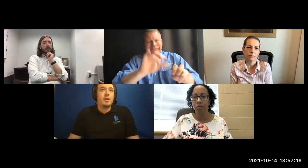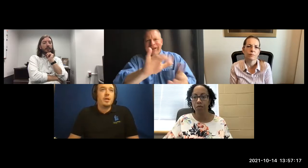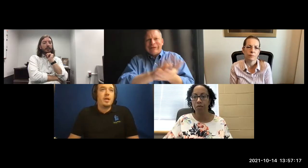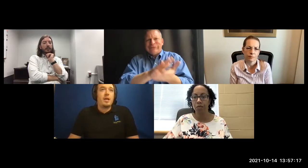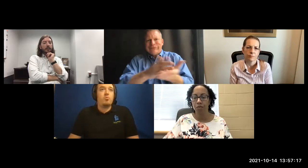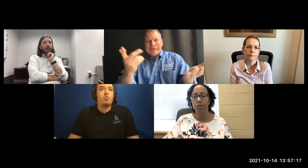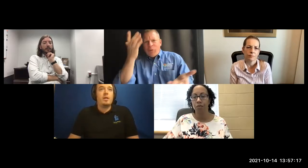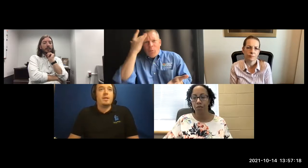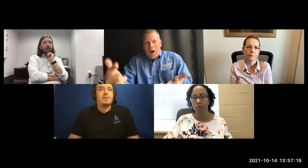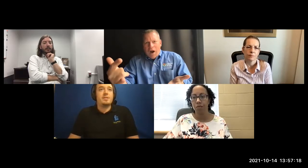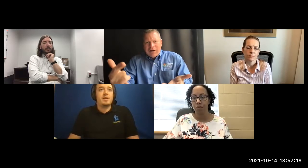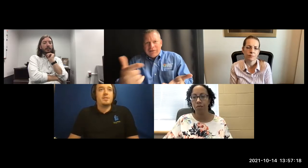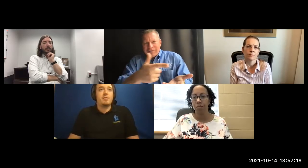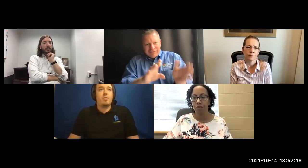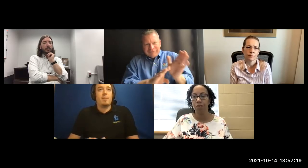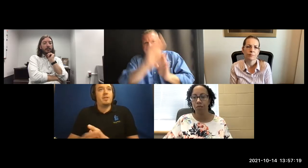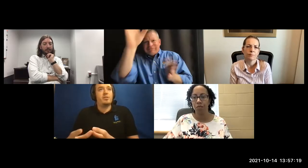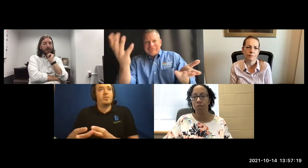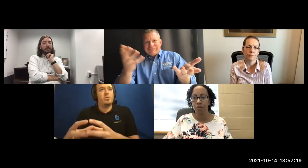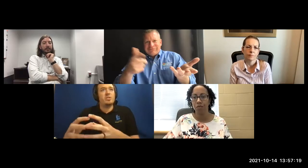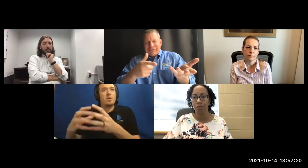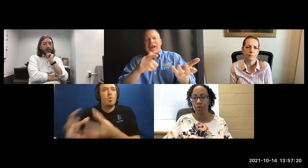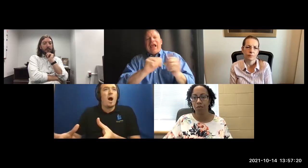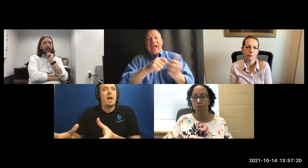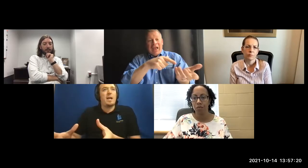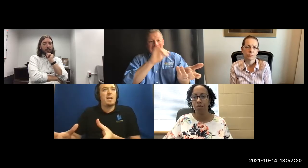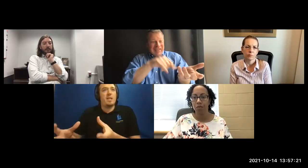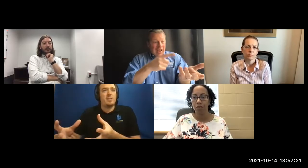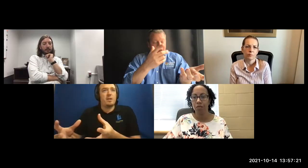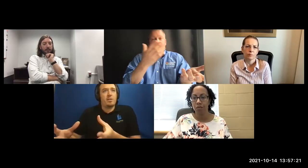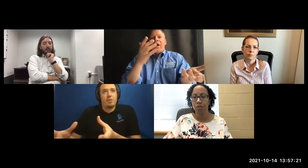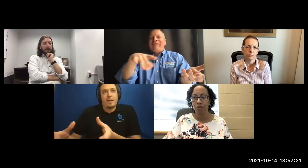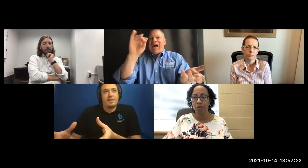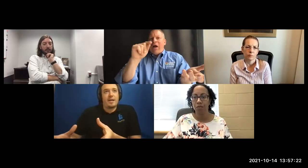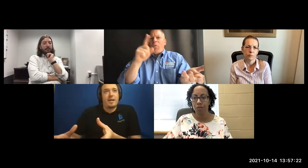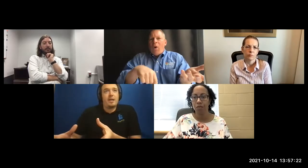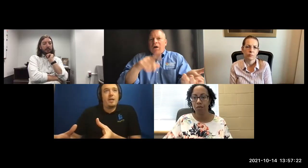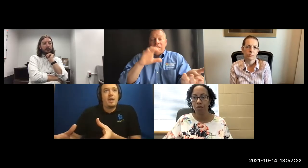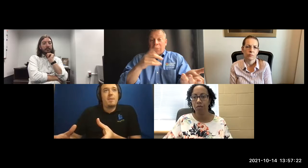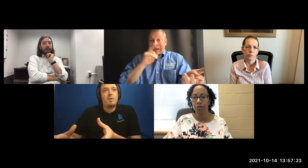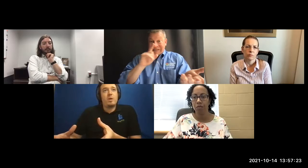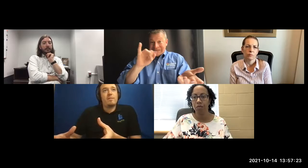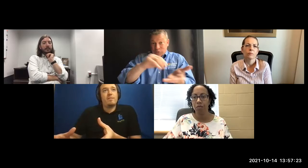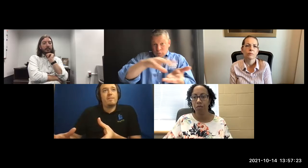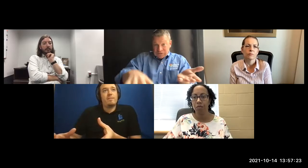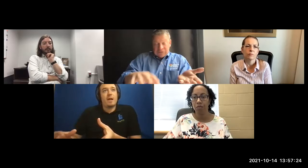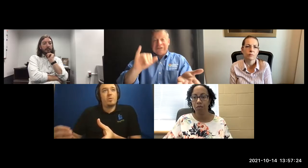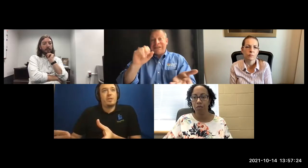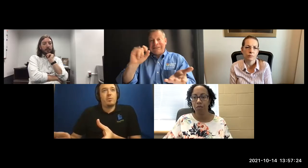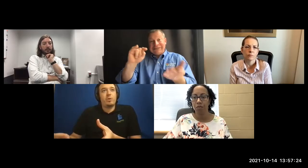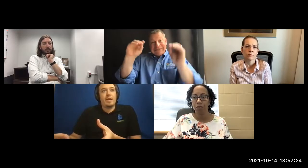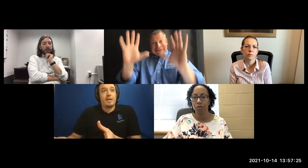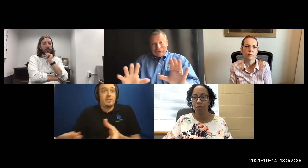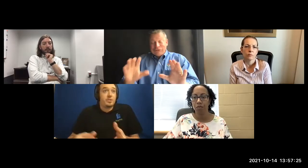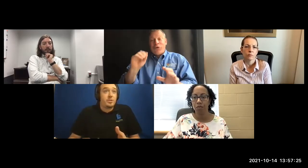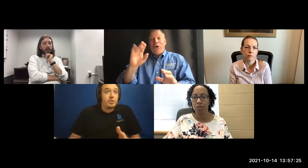parameters and really assess that particular school and see why that they're the best at that. And maybe we can find what's